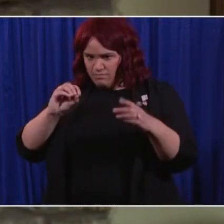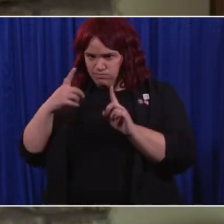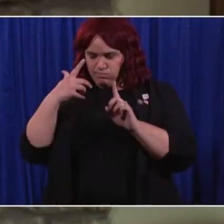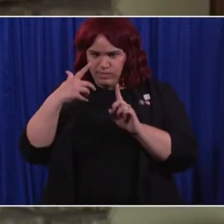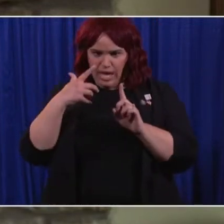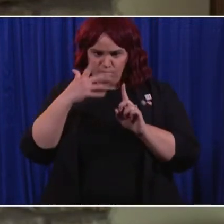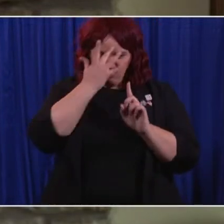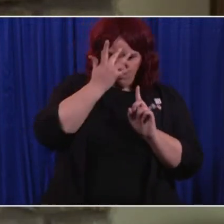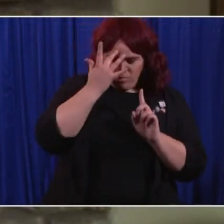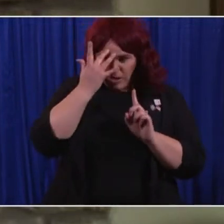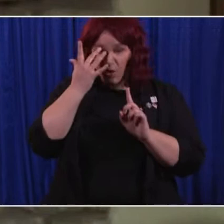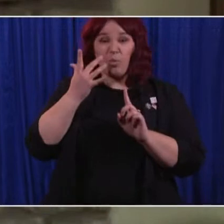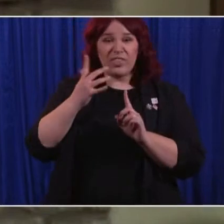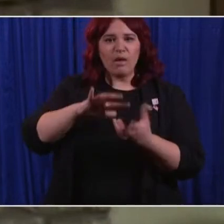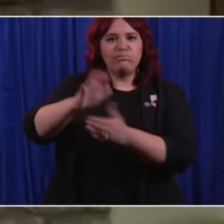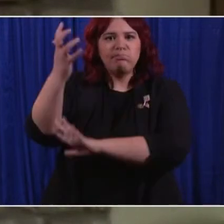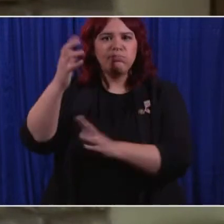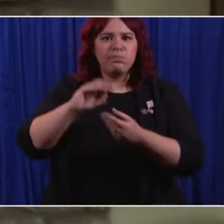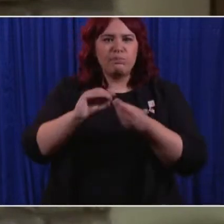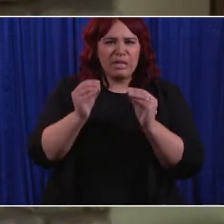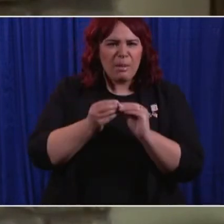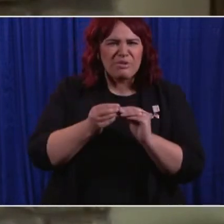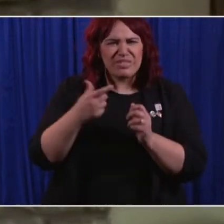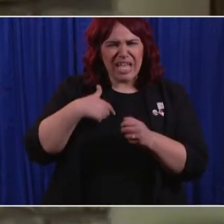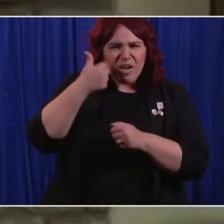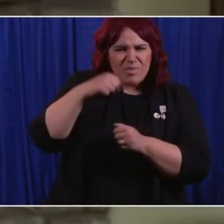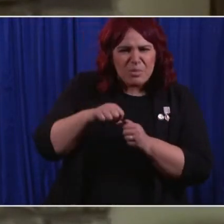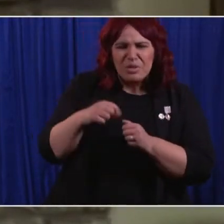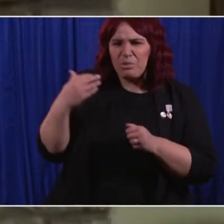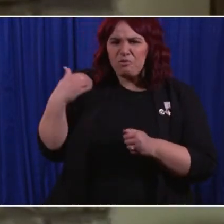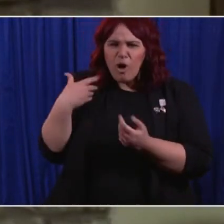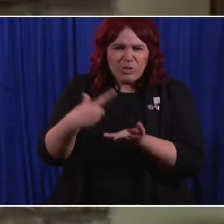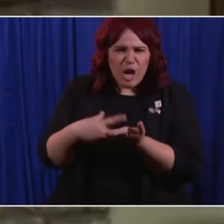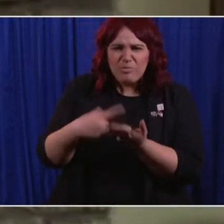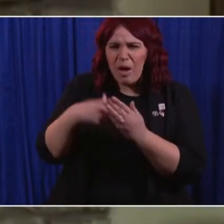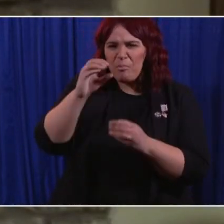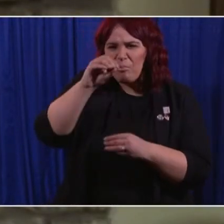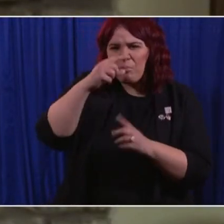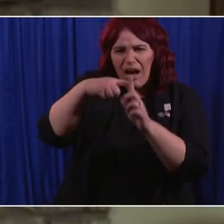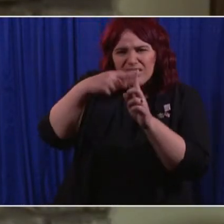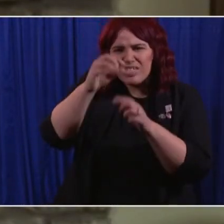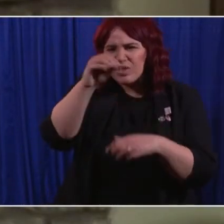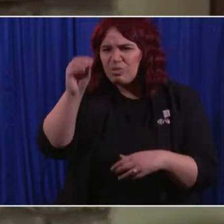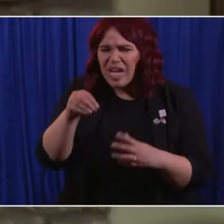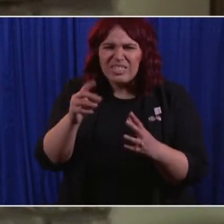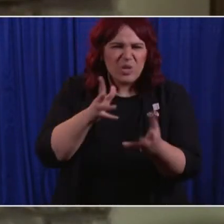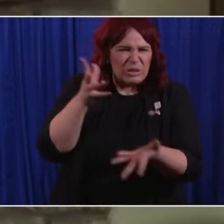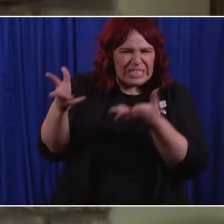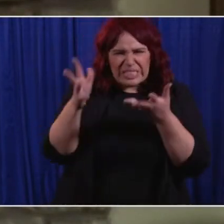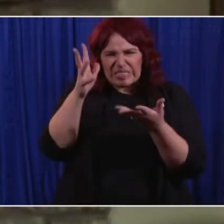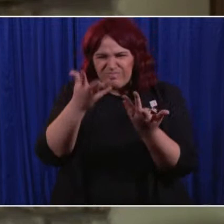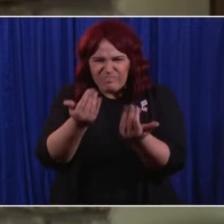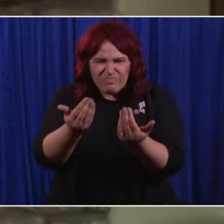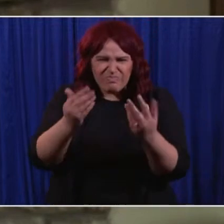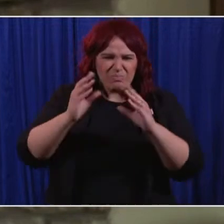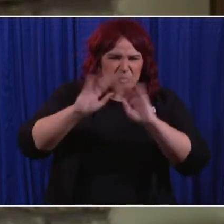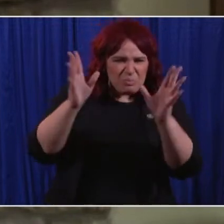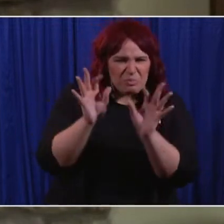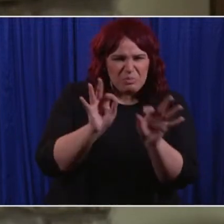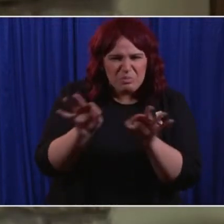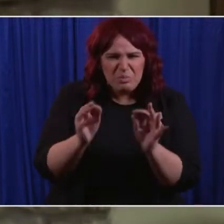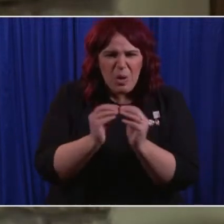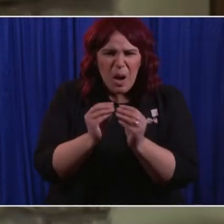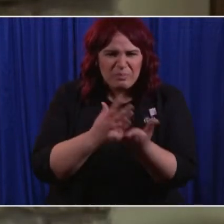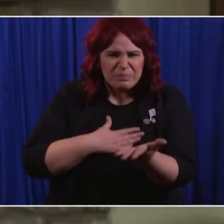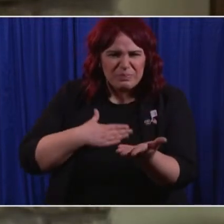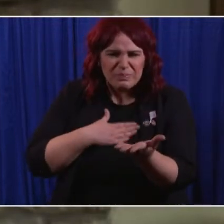rate was a big metric that the state was following. Andy, the positivity rate, we watch it